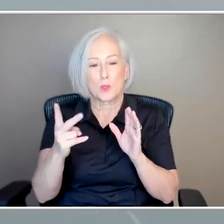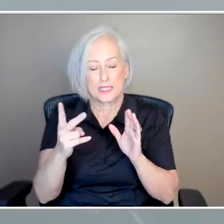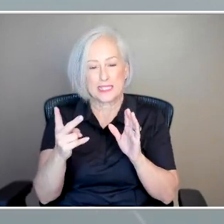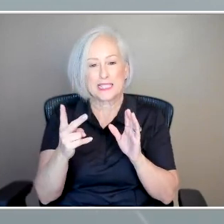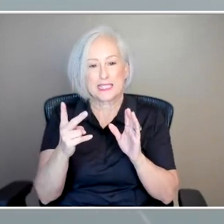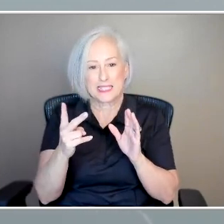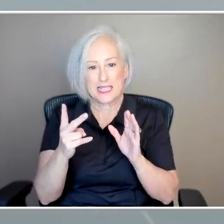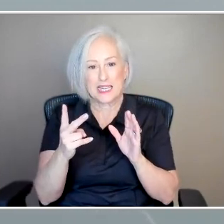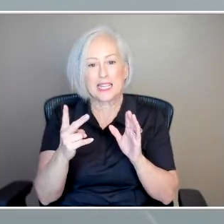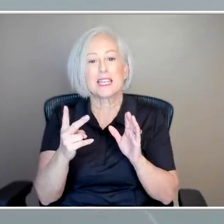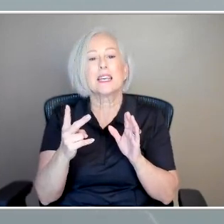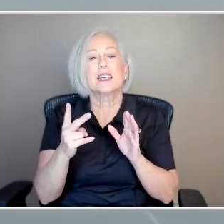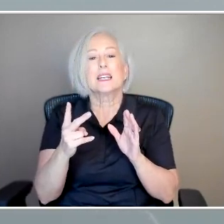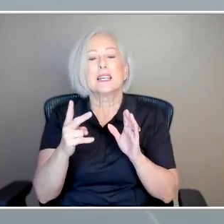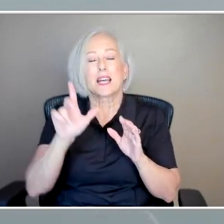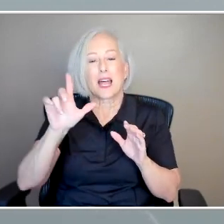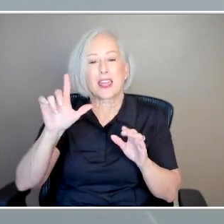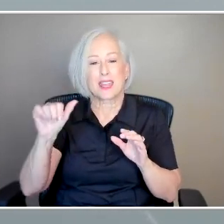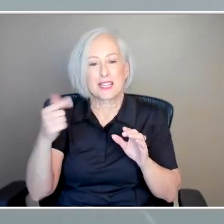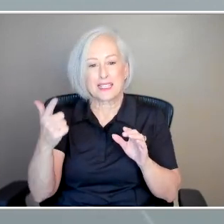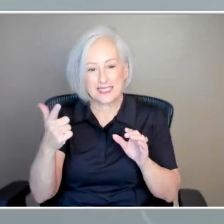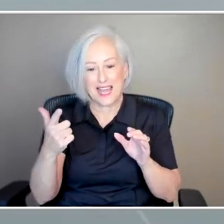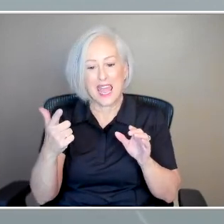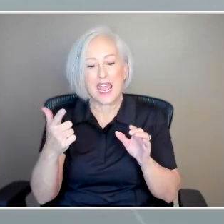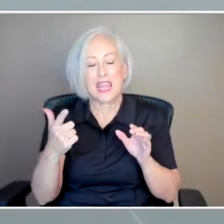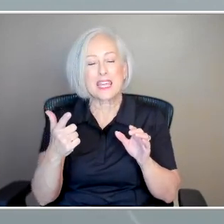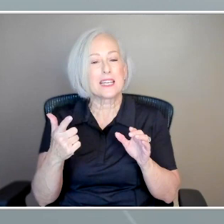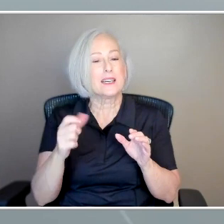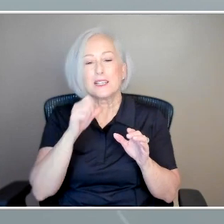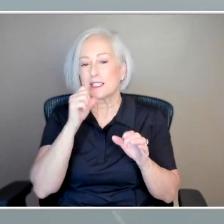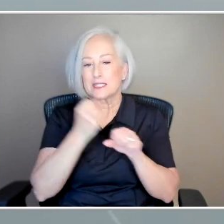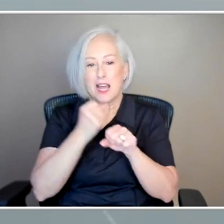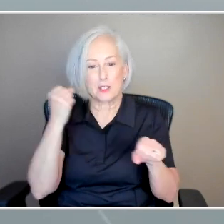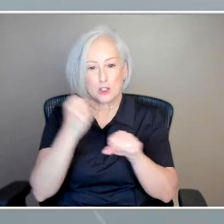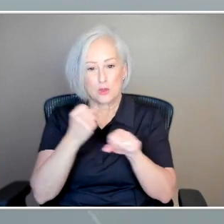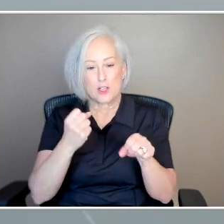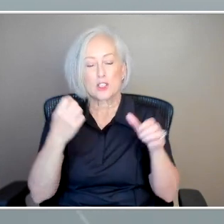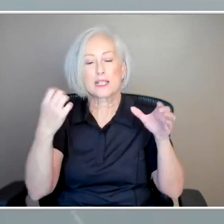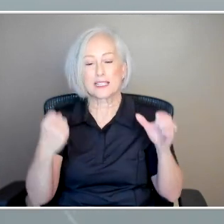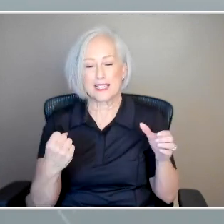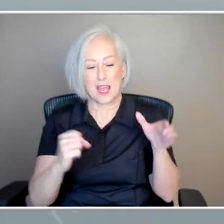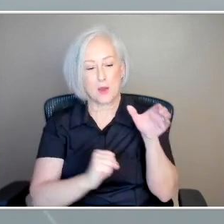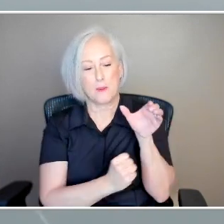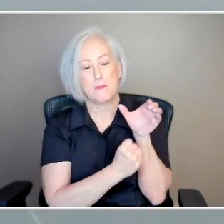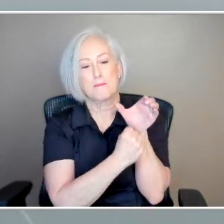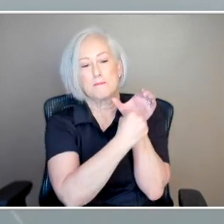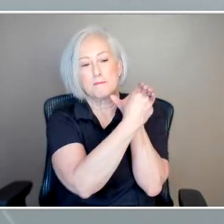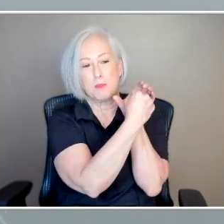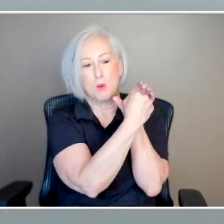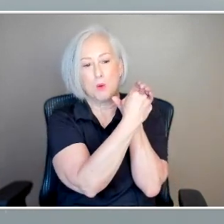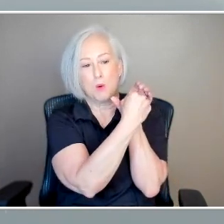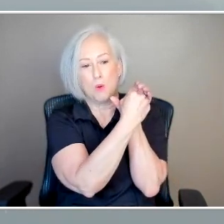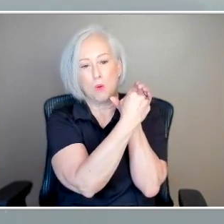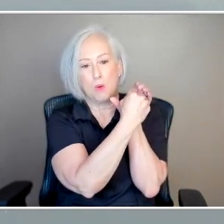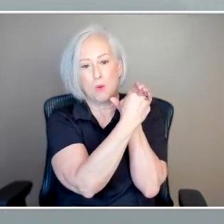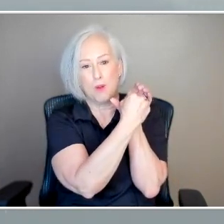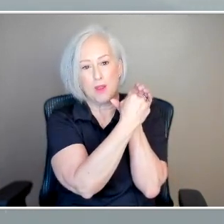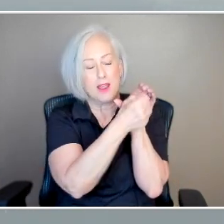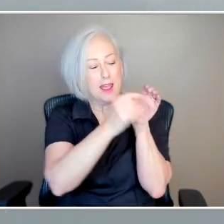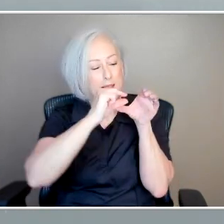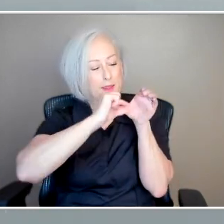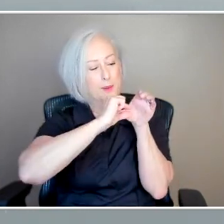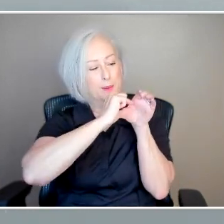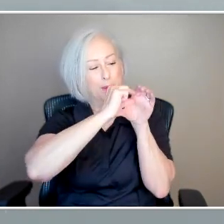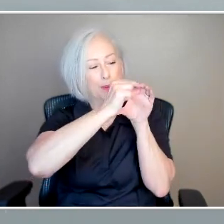leg a little bit. And the ball is now back inside the socket where it normally lives. And we've restored that gasket seal that really